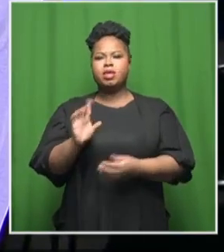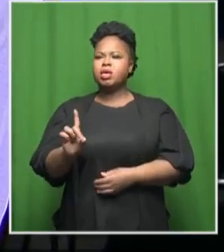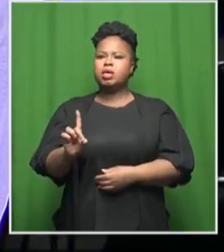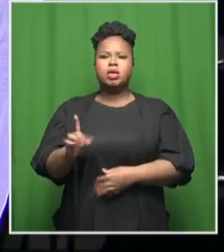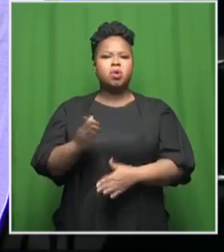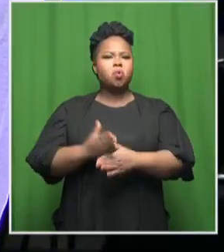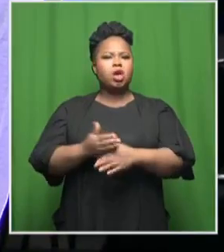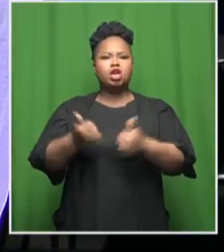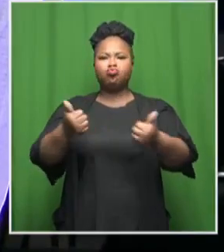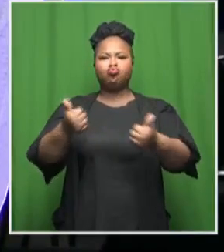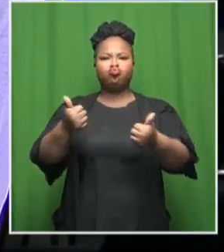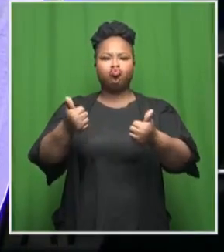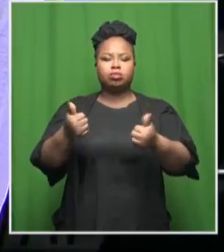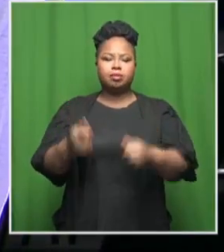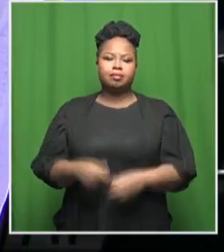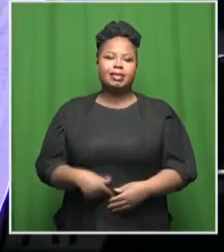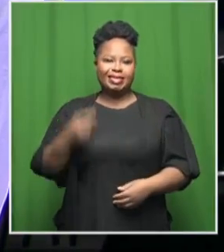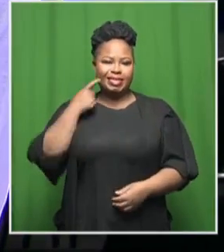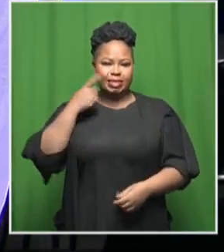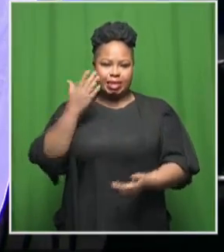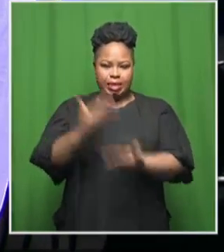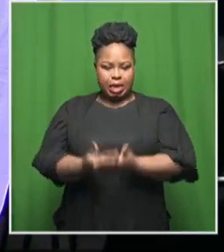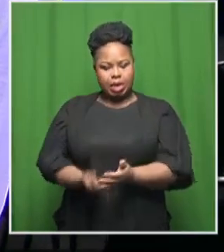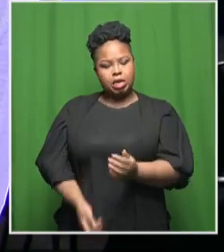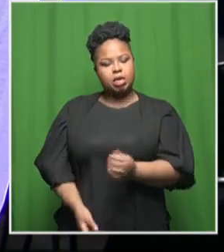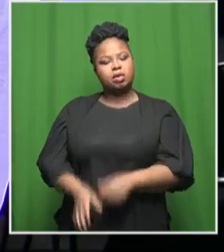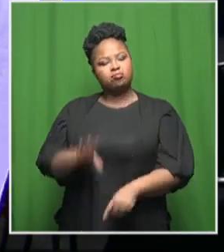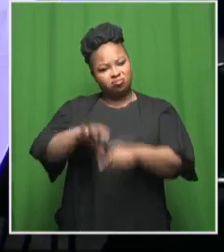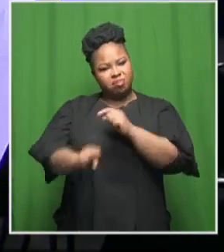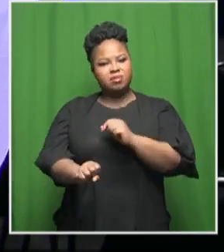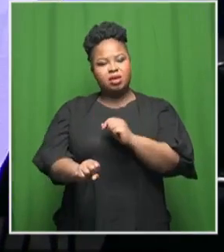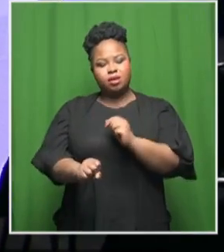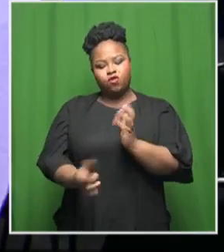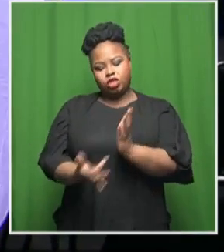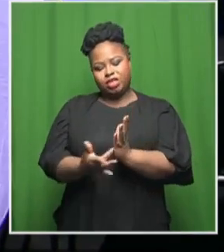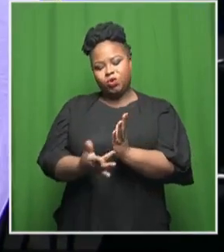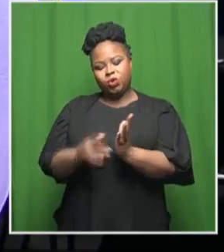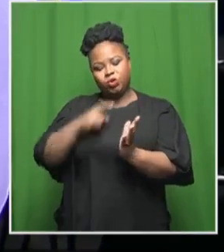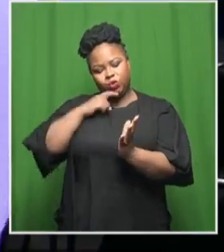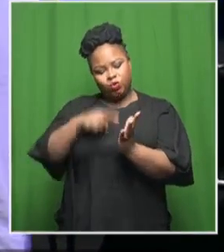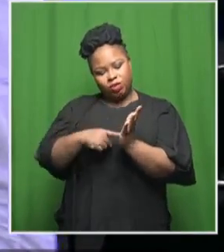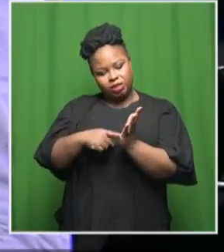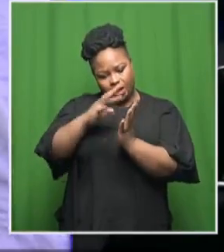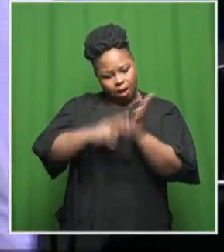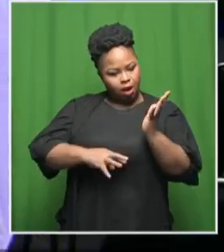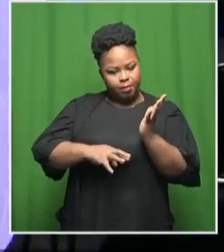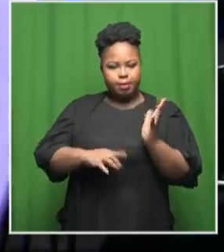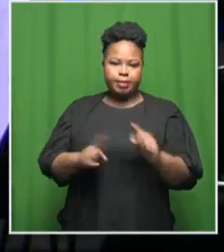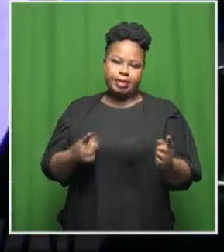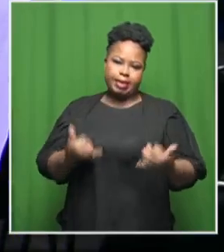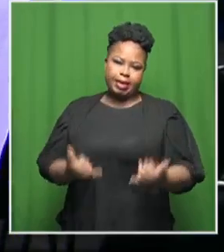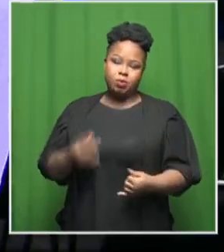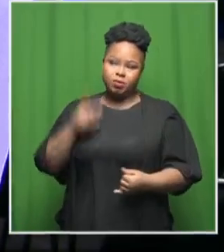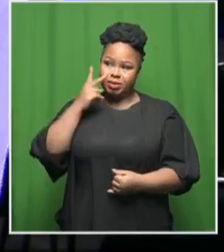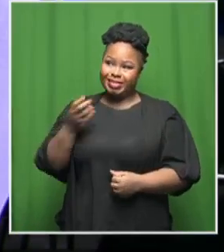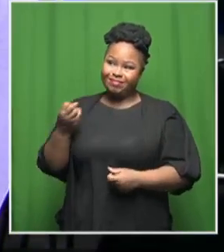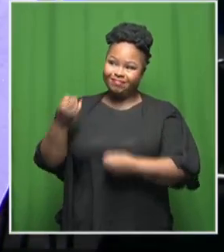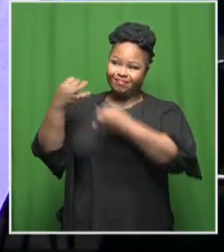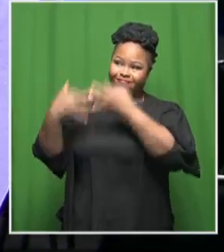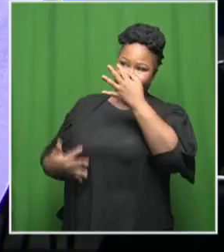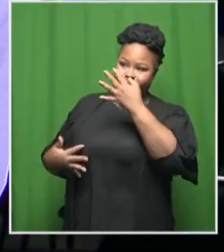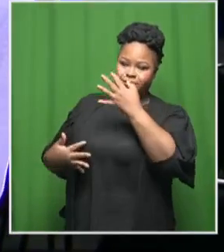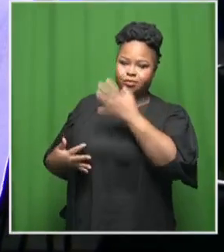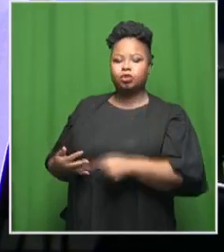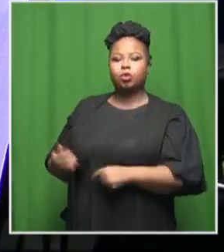working online, I would have been able to give you that indication now. But we obviously now have to wait and see as the results come in.